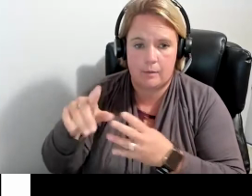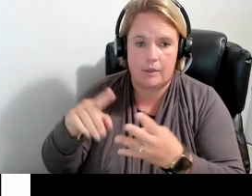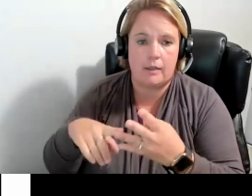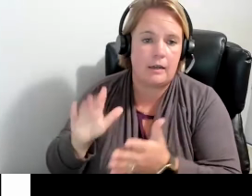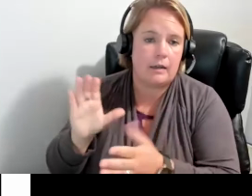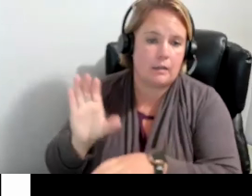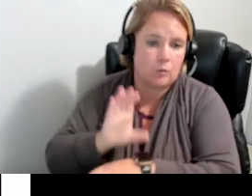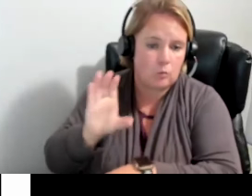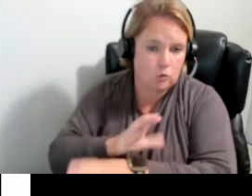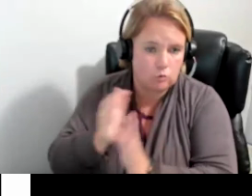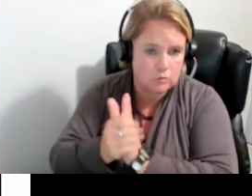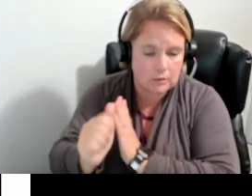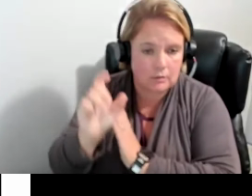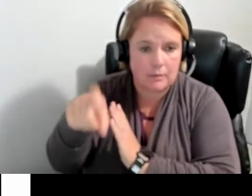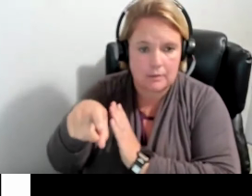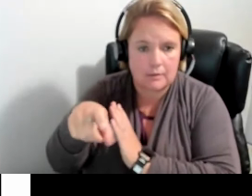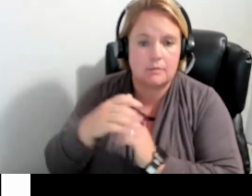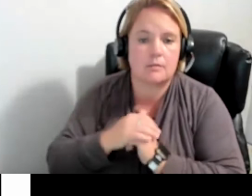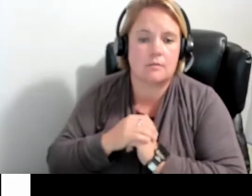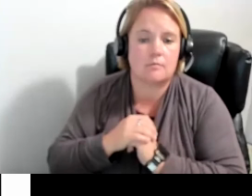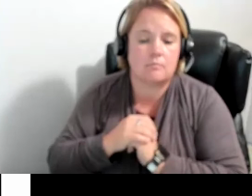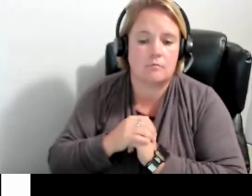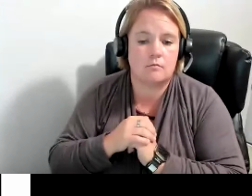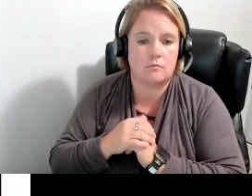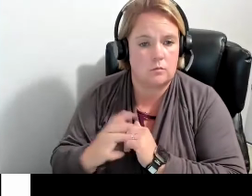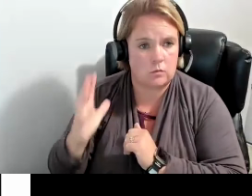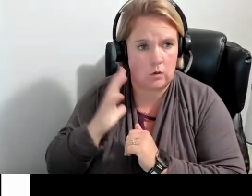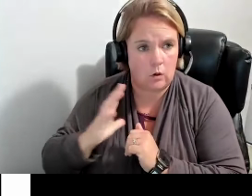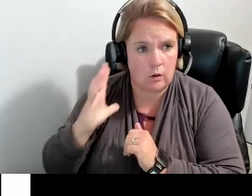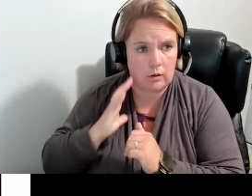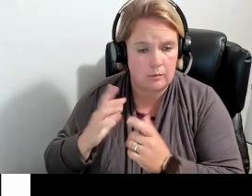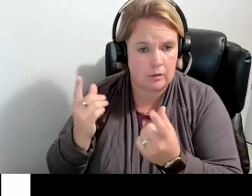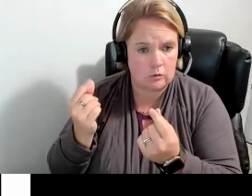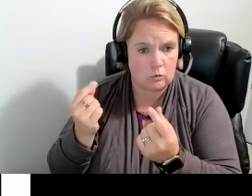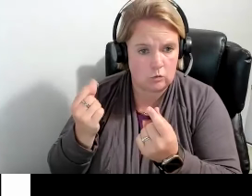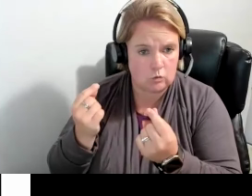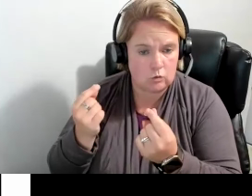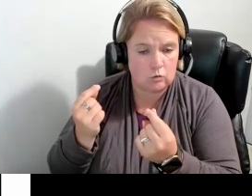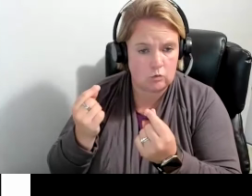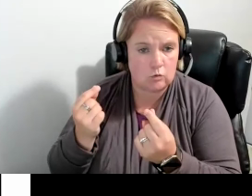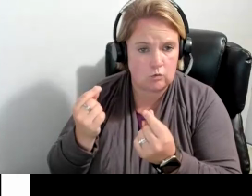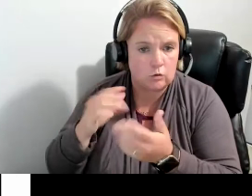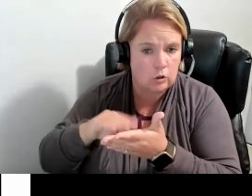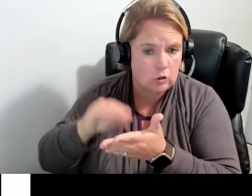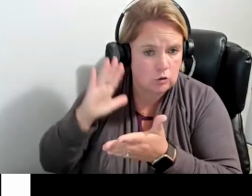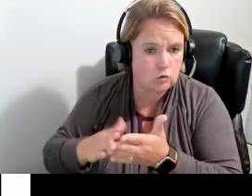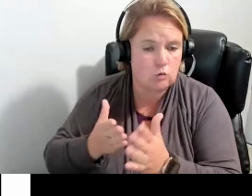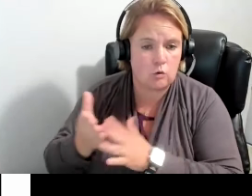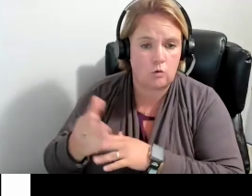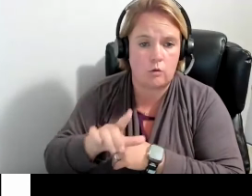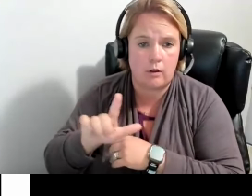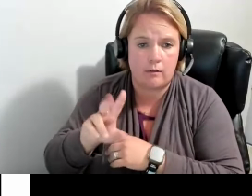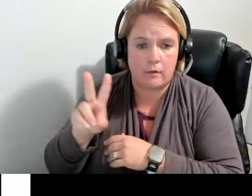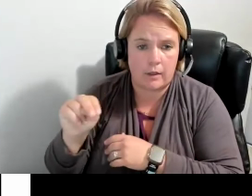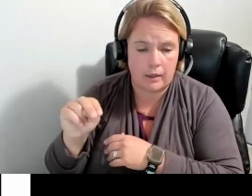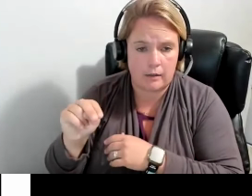class. So in the past, what would happen is maybe a student went through their LVN program, they took Fresno